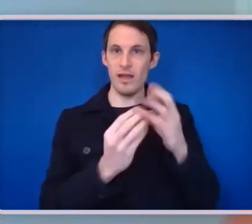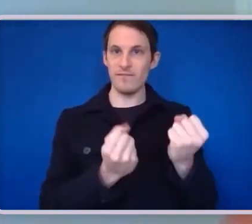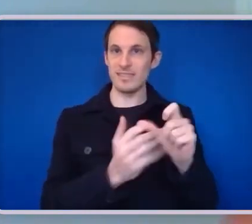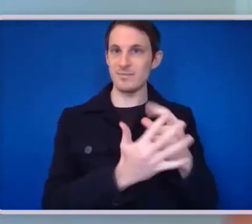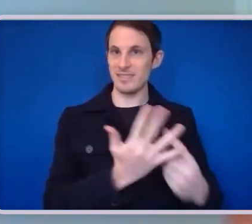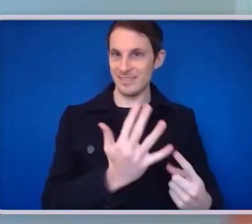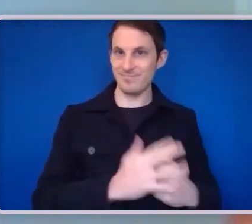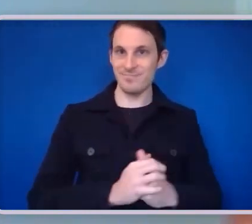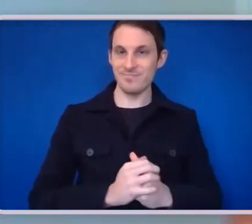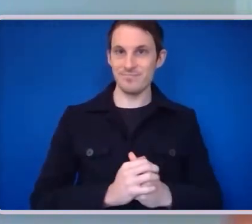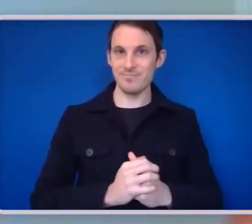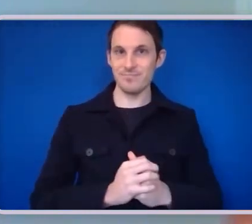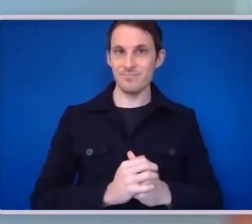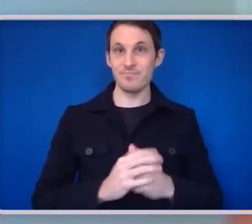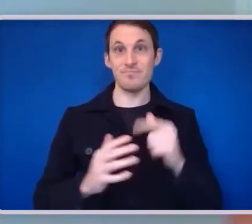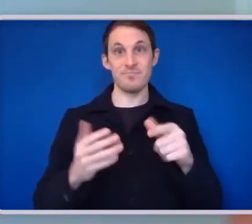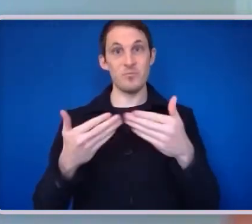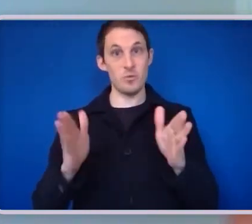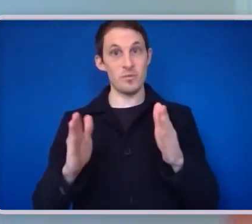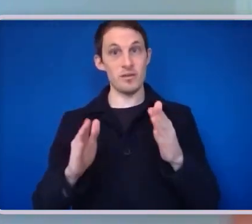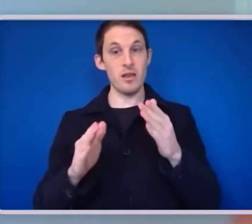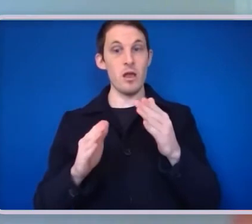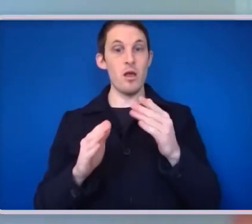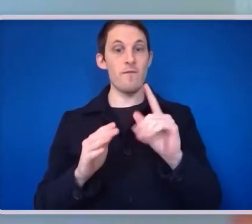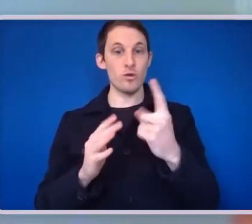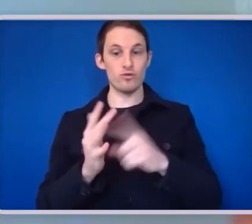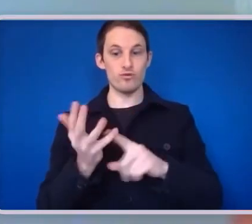for business, launched on the 1st of July 2020.